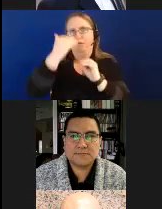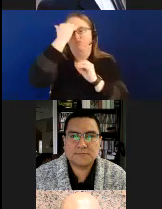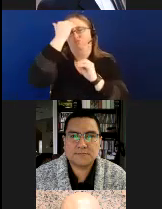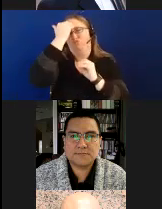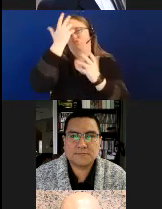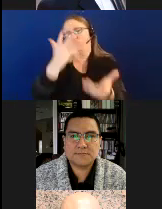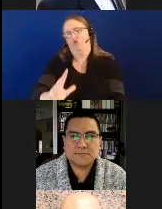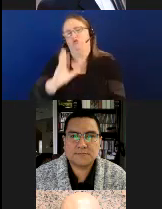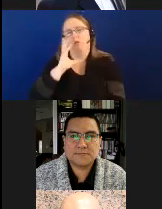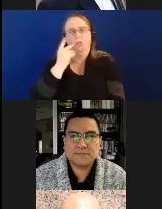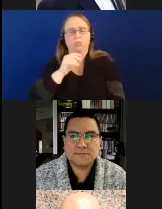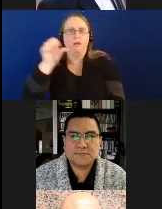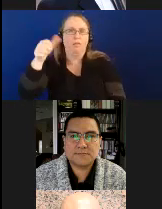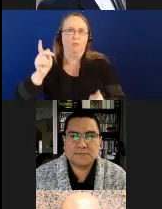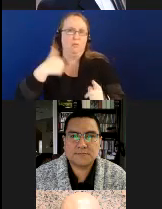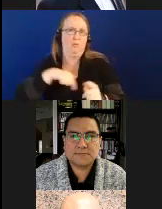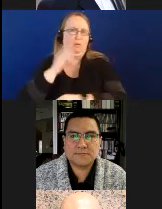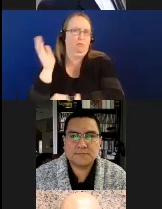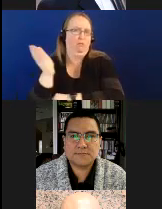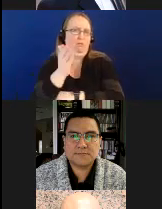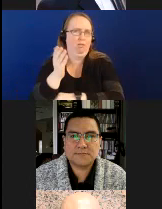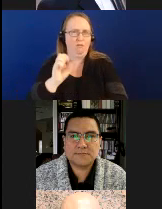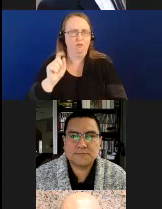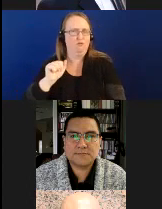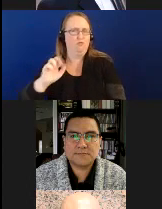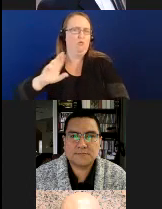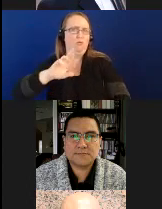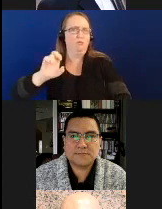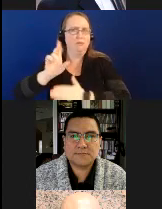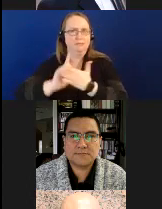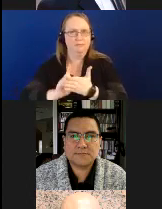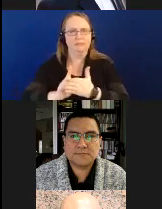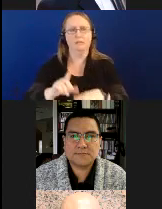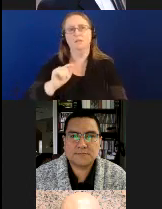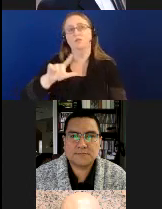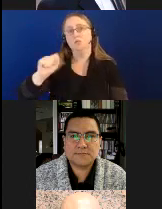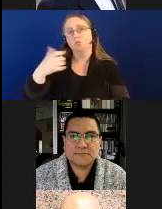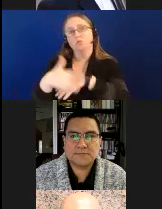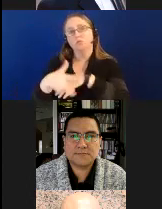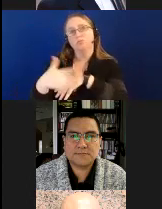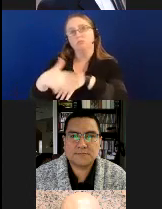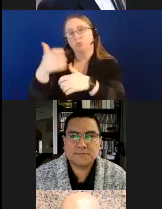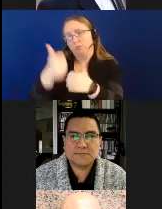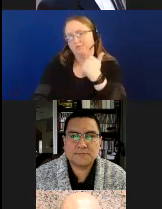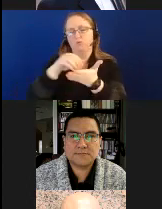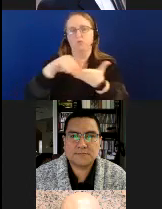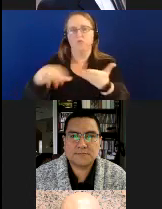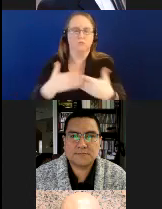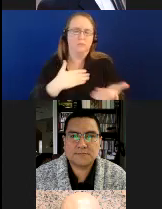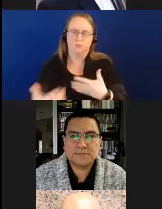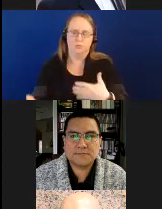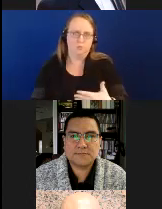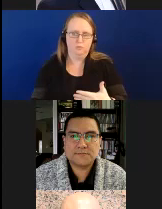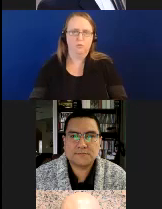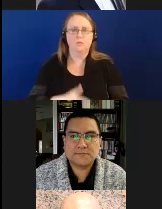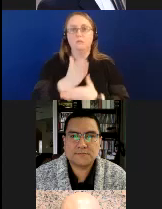this than some of the other audiences that we talked to about the STAAR redesign. We have tools that are available to every single student no matter what. And we also have